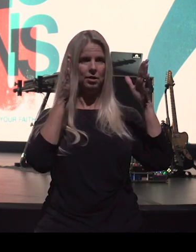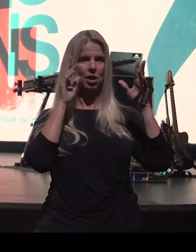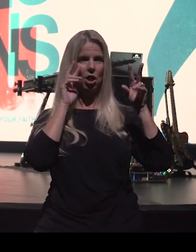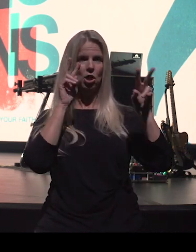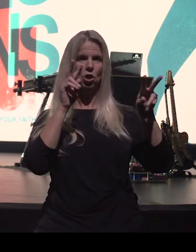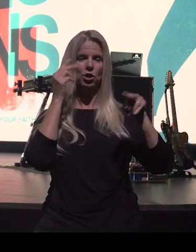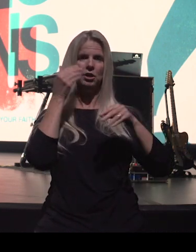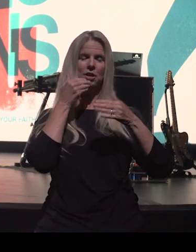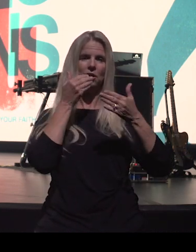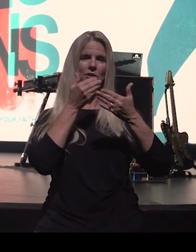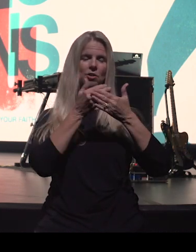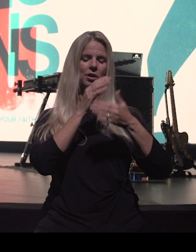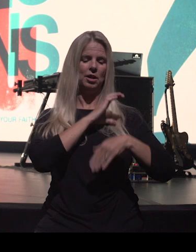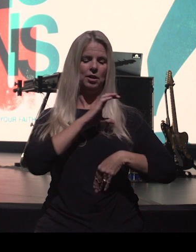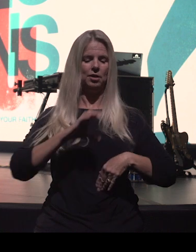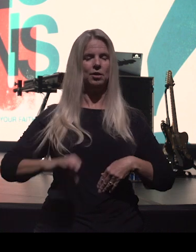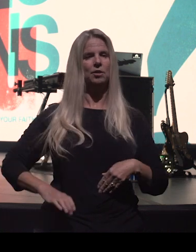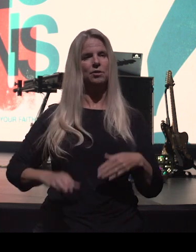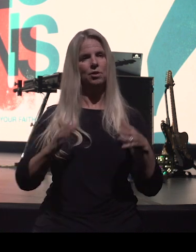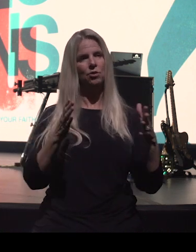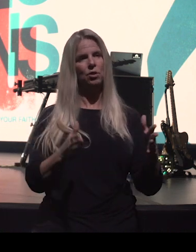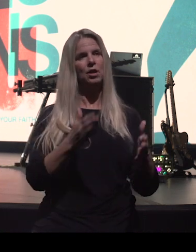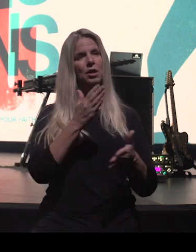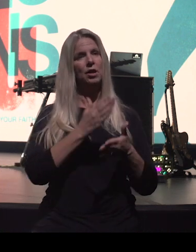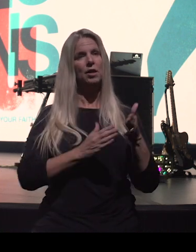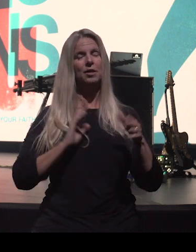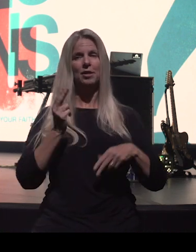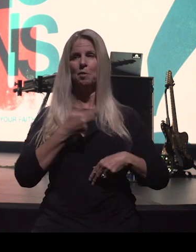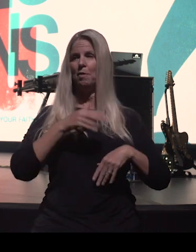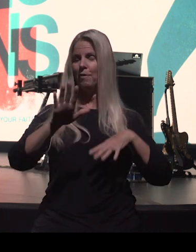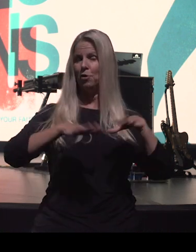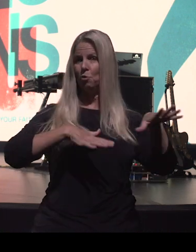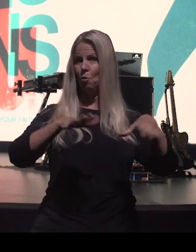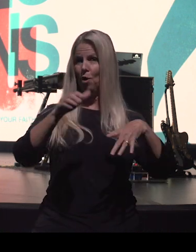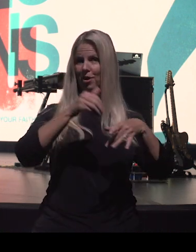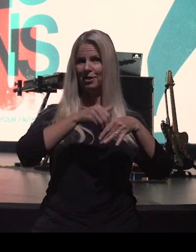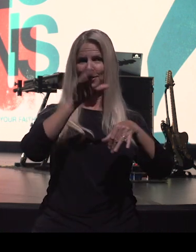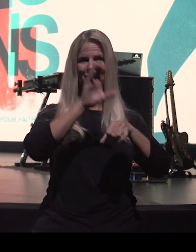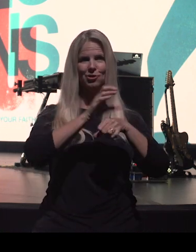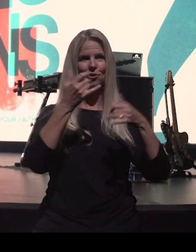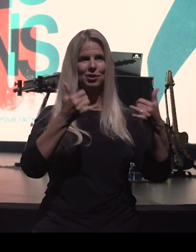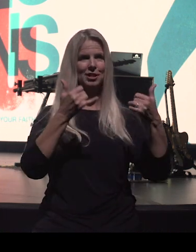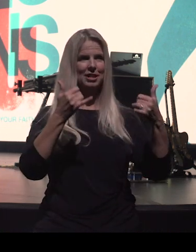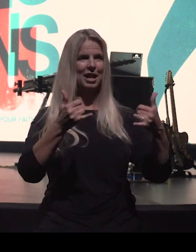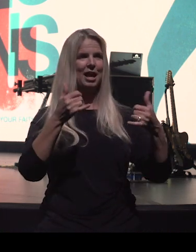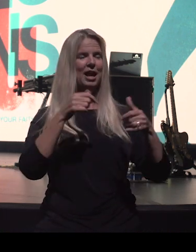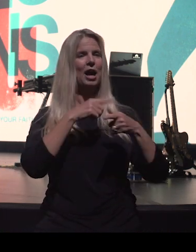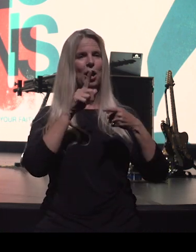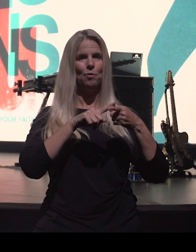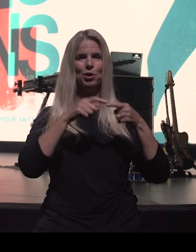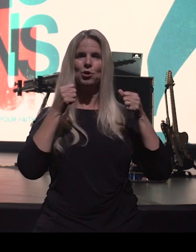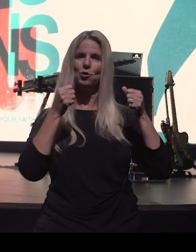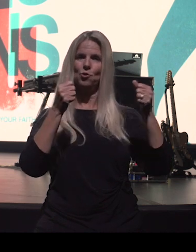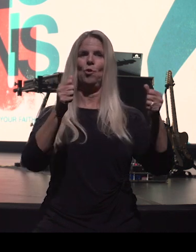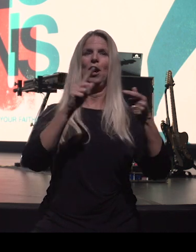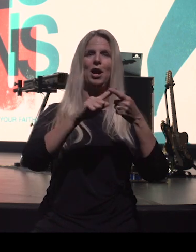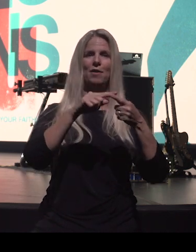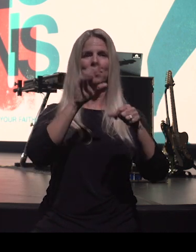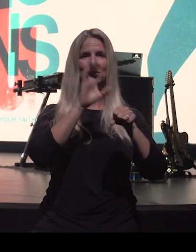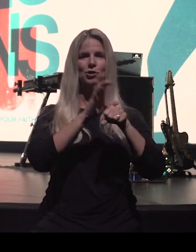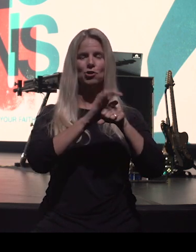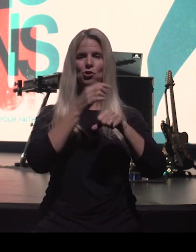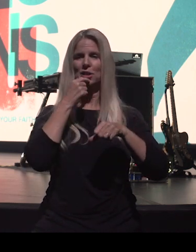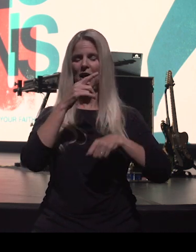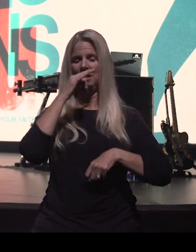Christian. I mean, some of us walked into church today, and on the way to church, we're driving, screaming at our kids and family, you shut